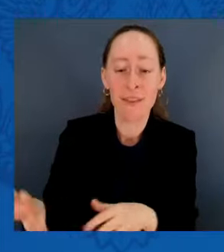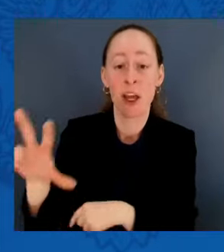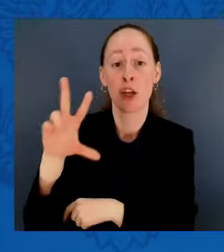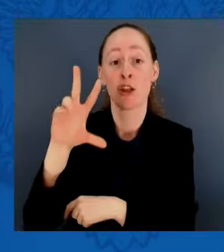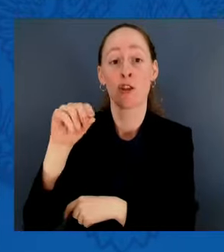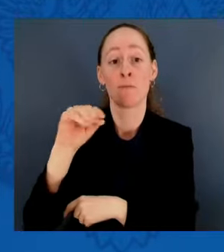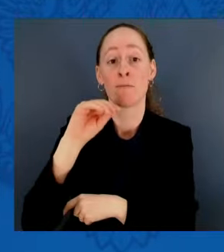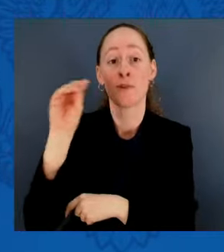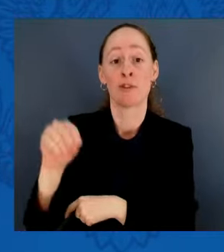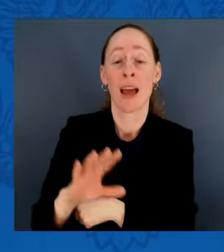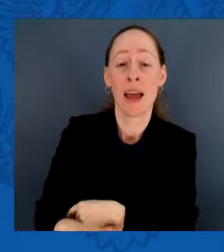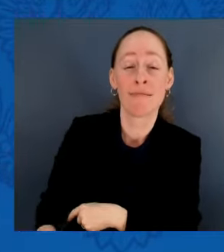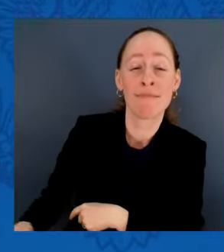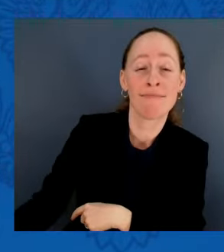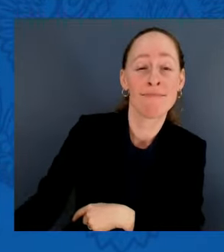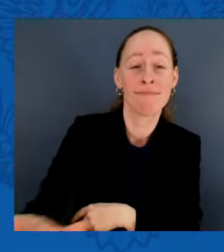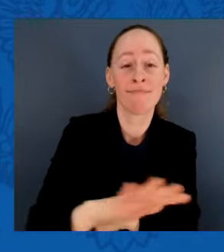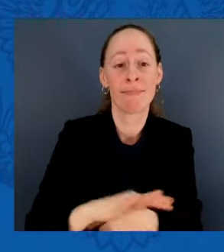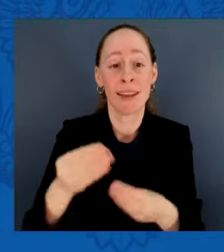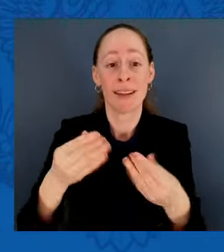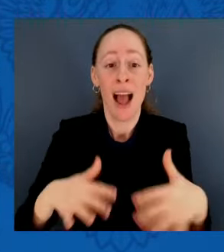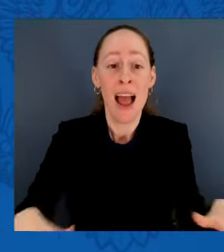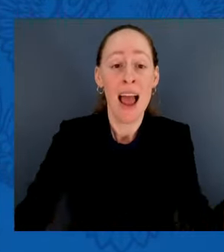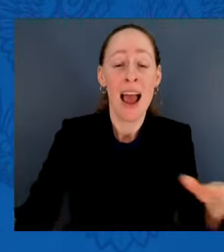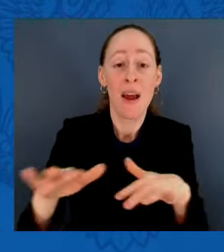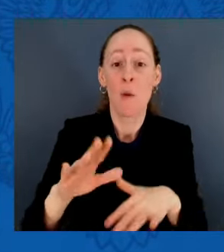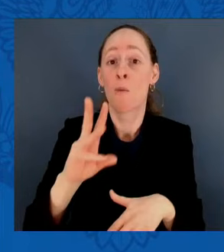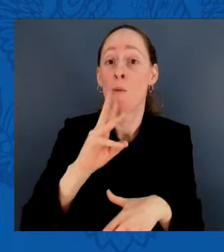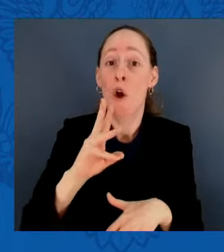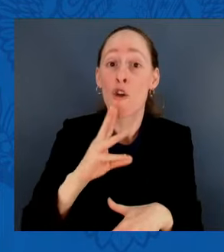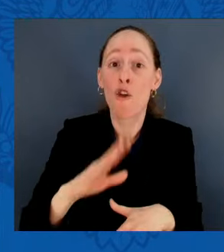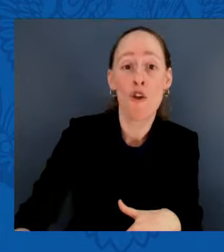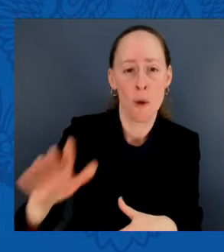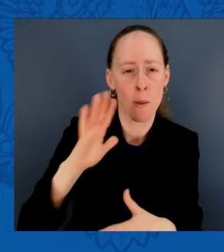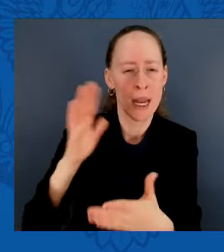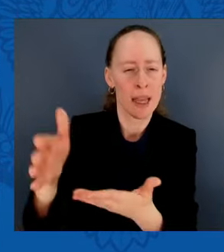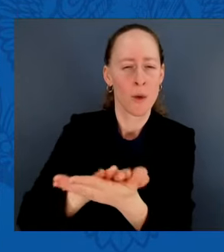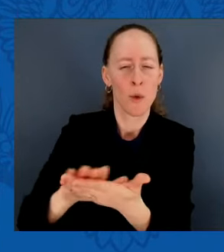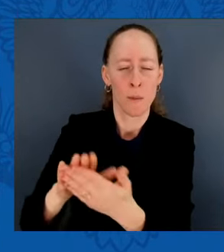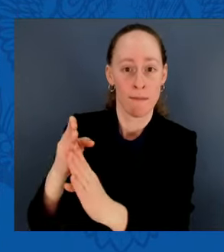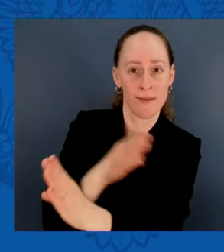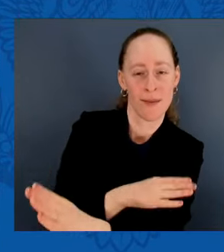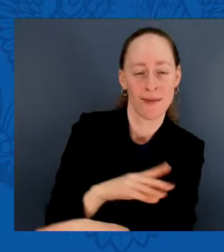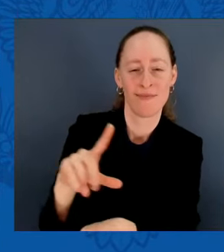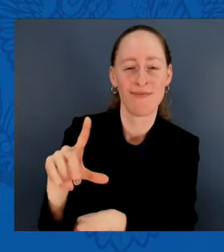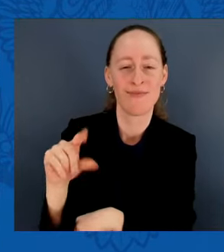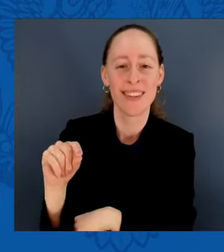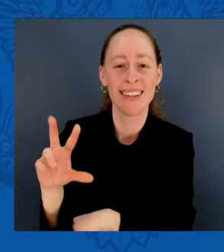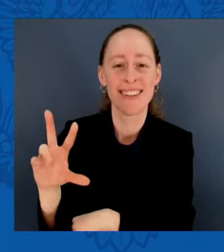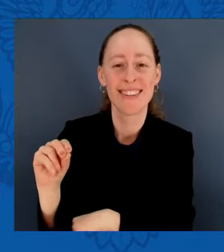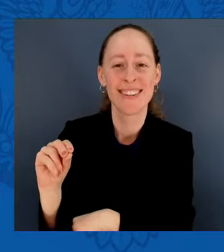And taking action on environmental justice fence line communities smothered by the legacy of pollution.